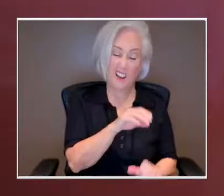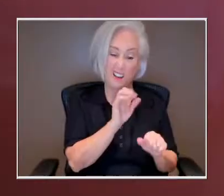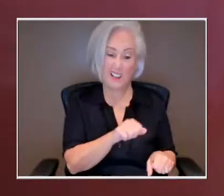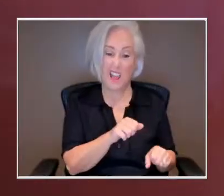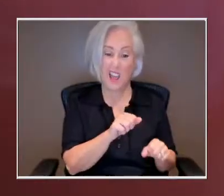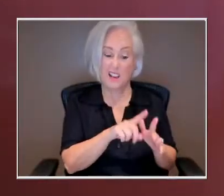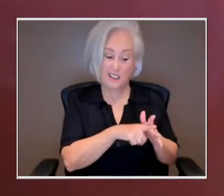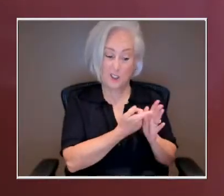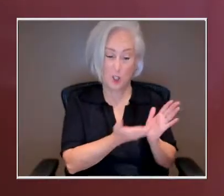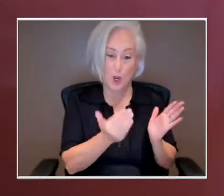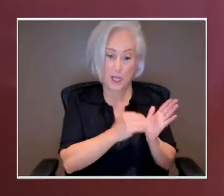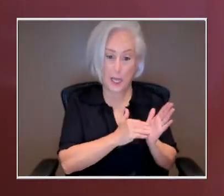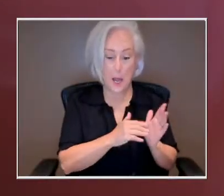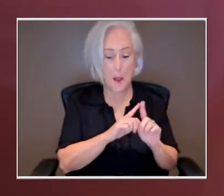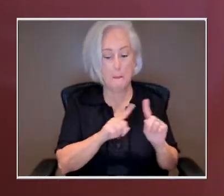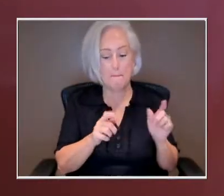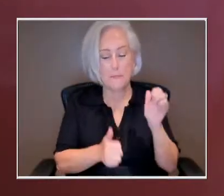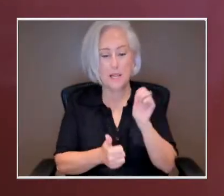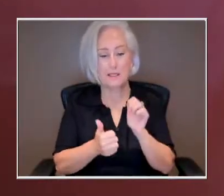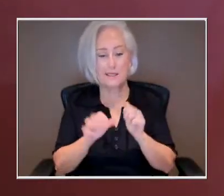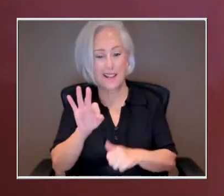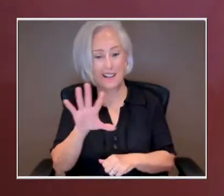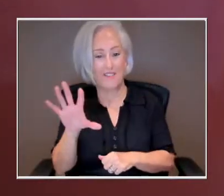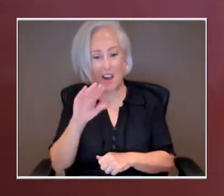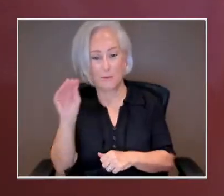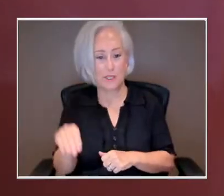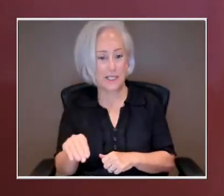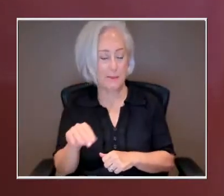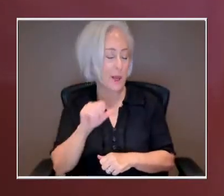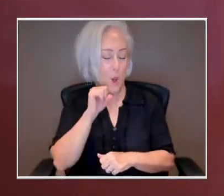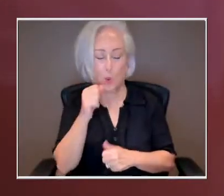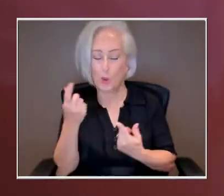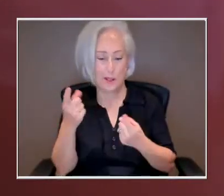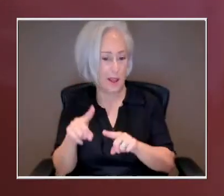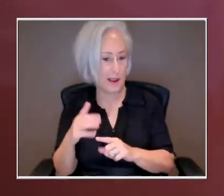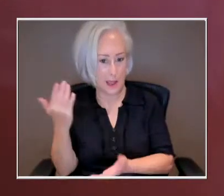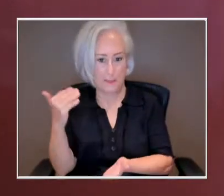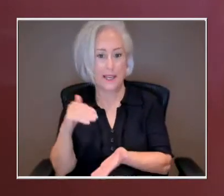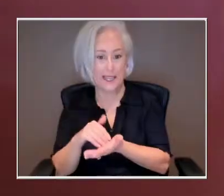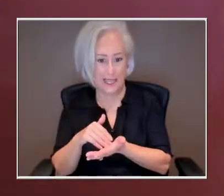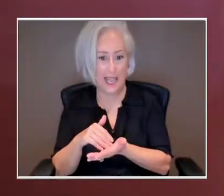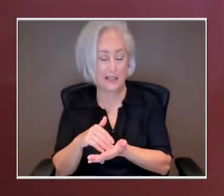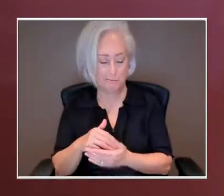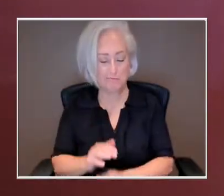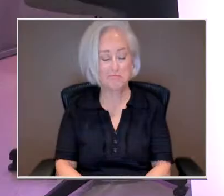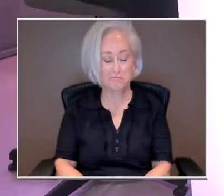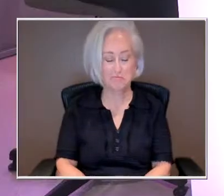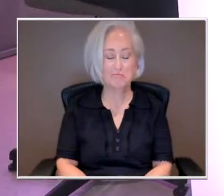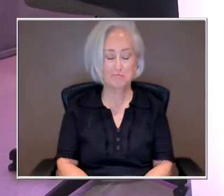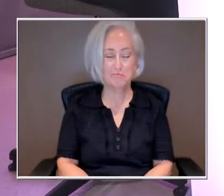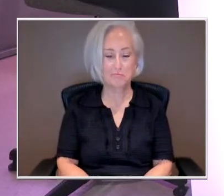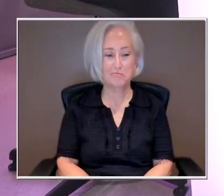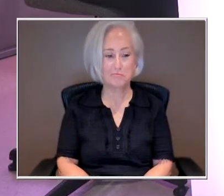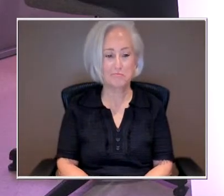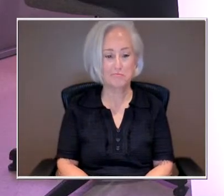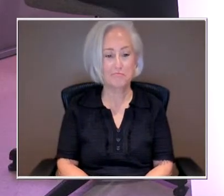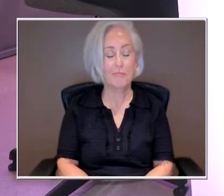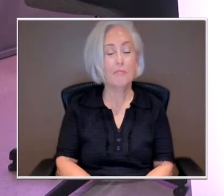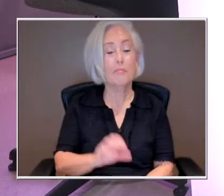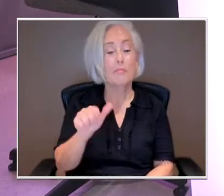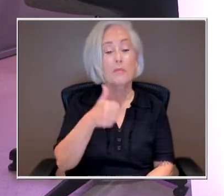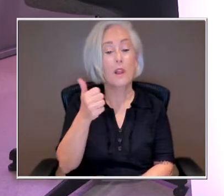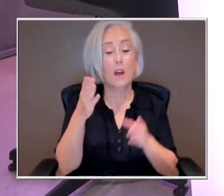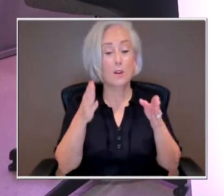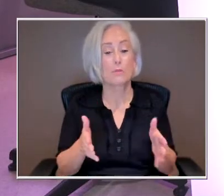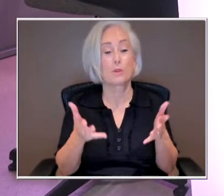times these rhythms were able to take care in a safe and effective manner with a very high success rate. Another viewer wants to know,